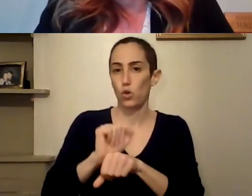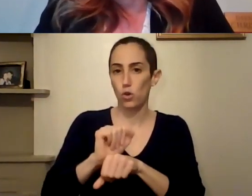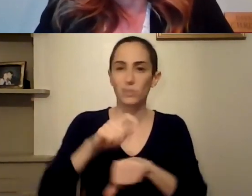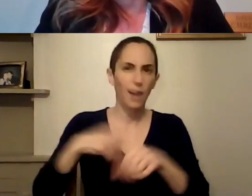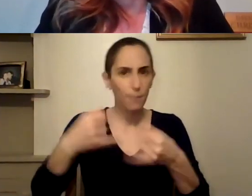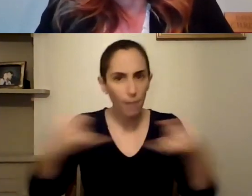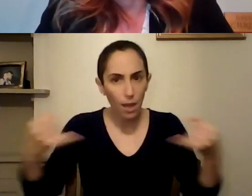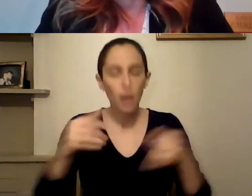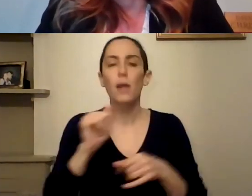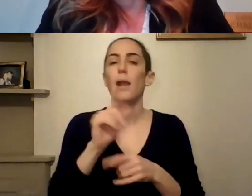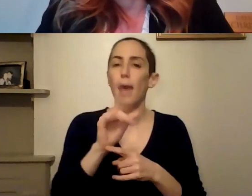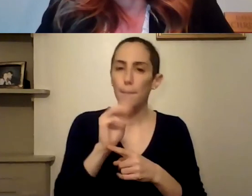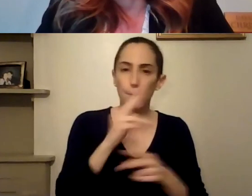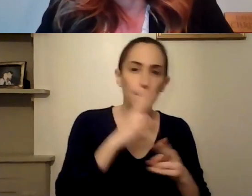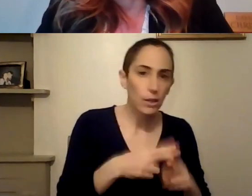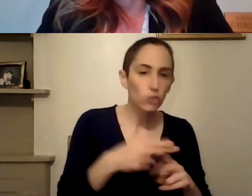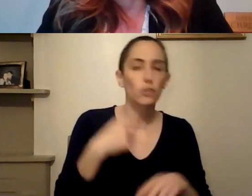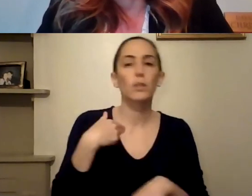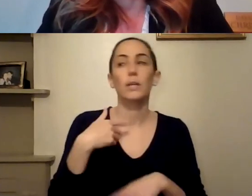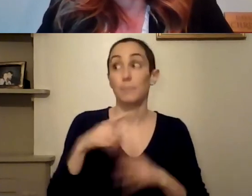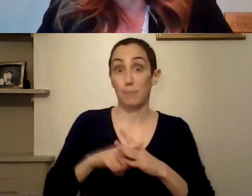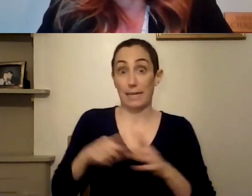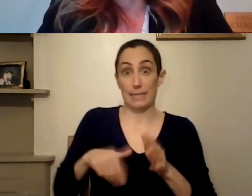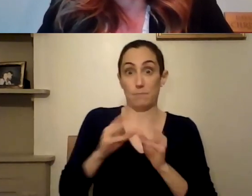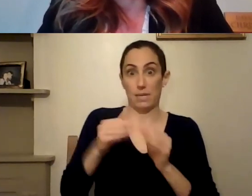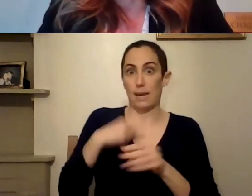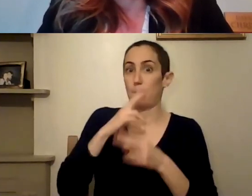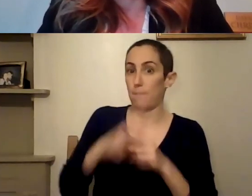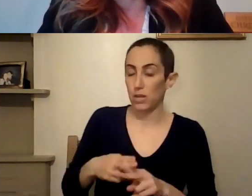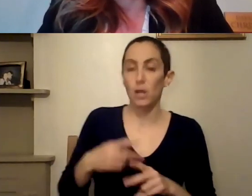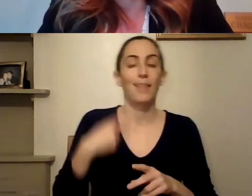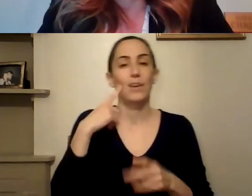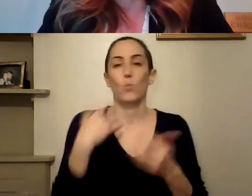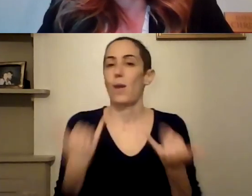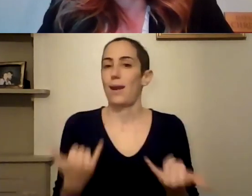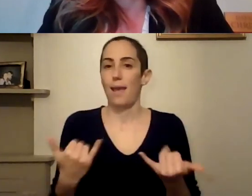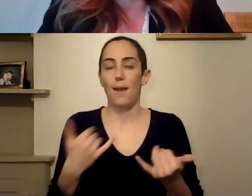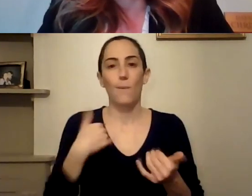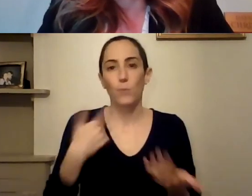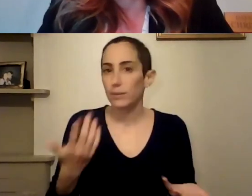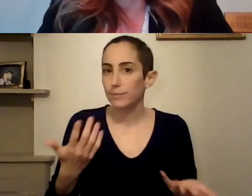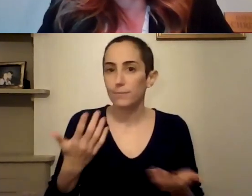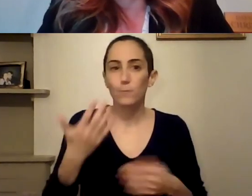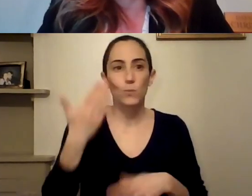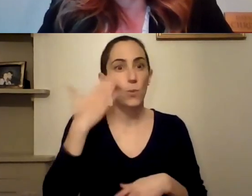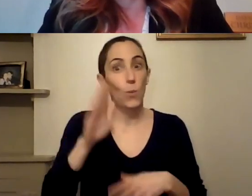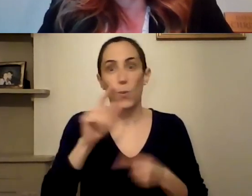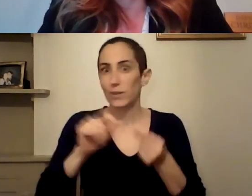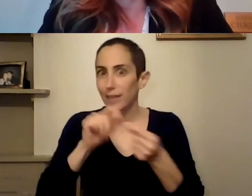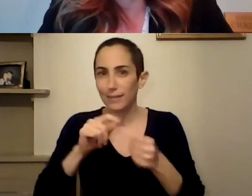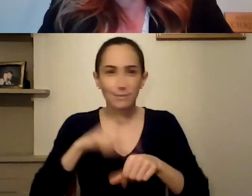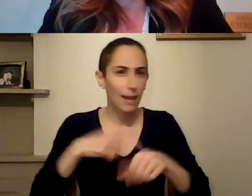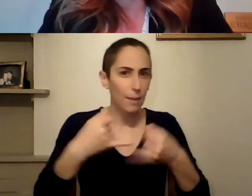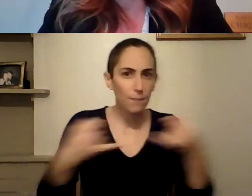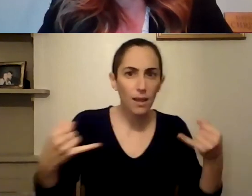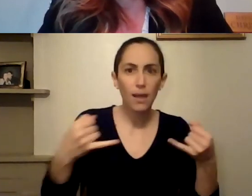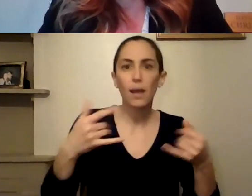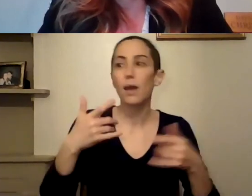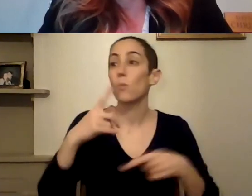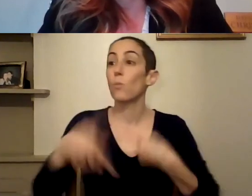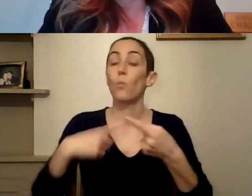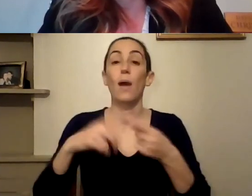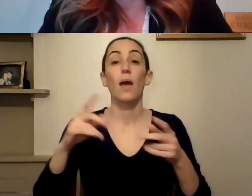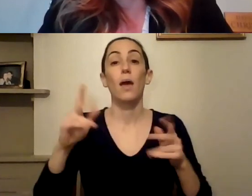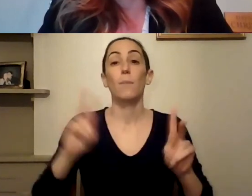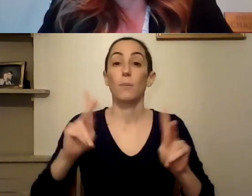about it a little bit in the beginning. I think we're really not in a position right now to understand exactly what the timeline is for bringing people back from